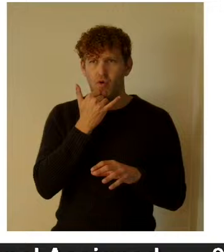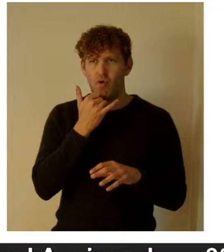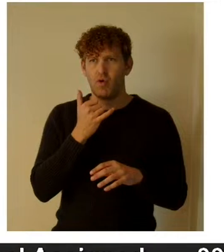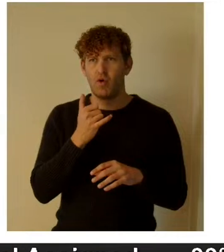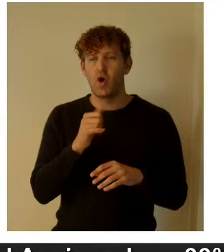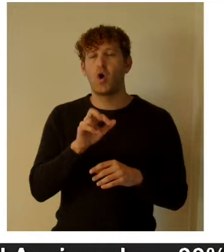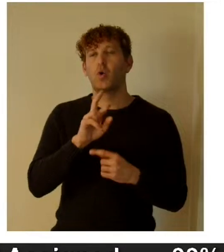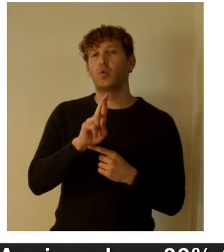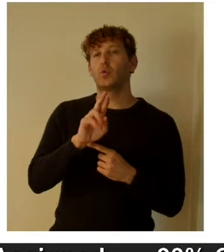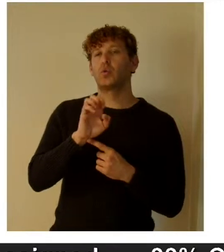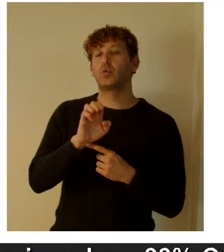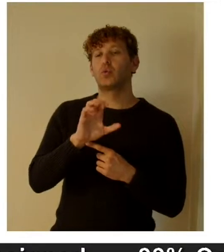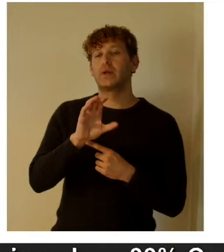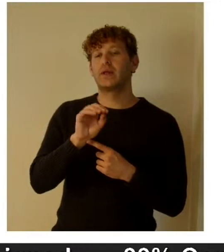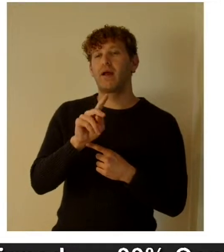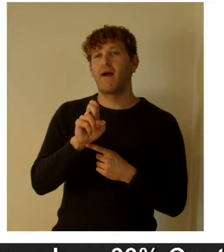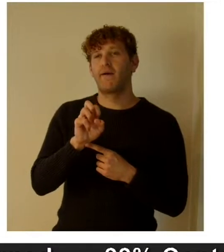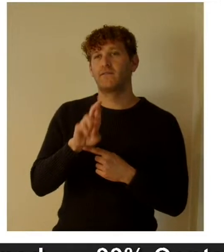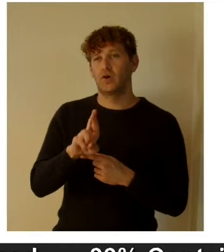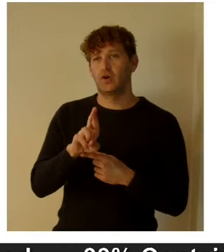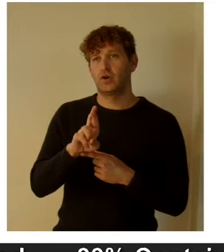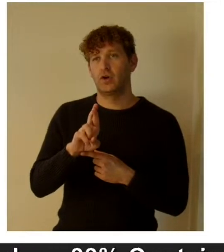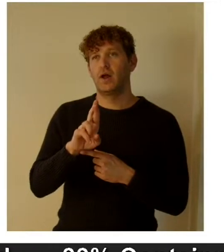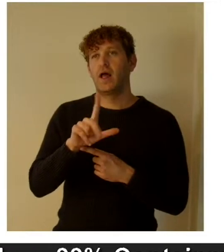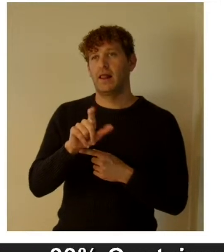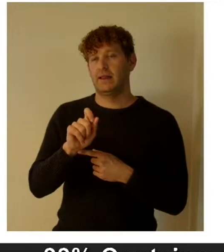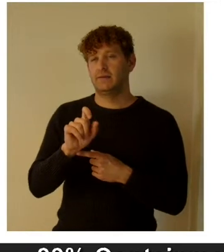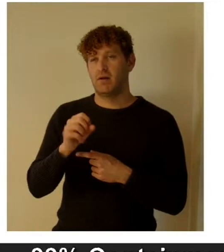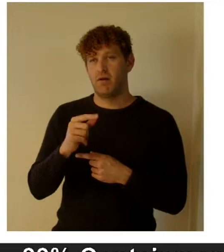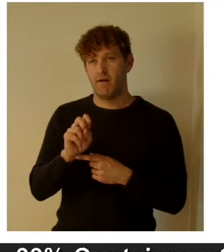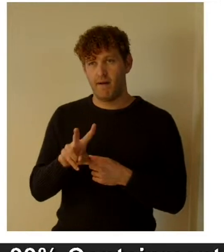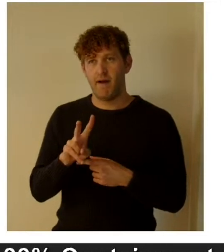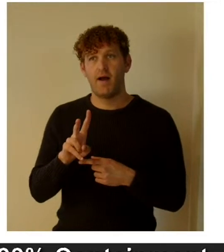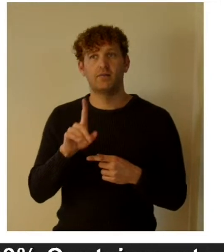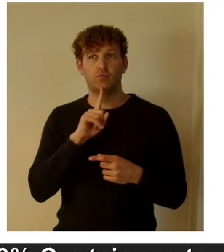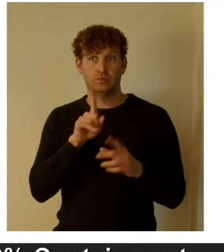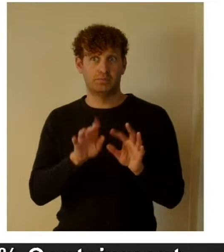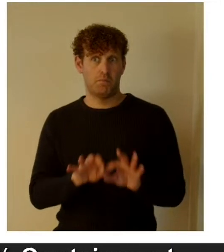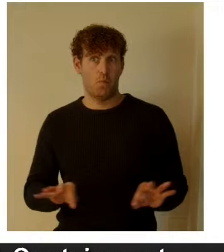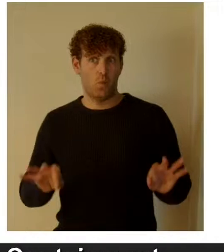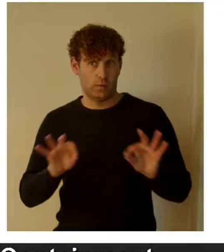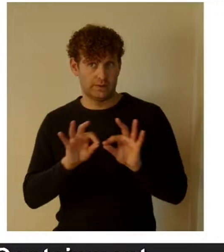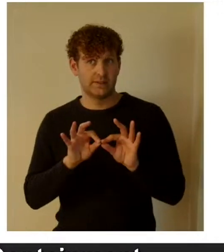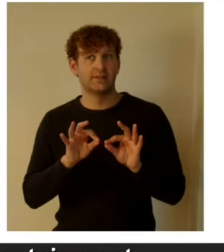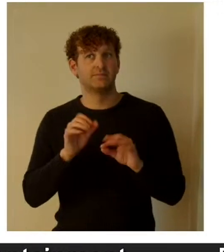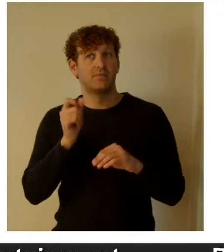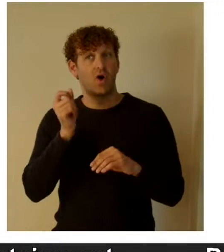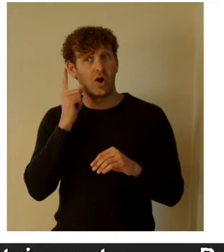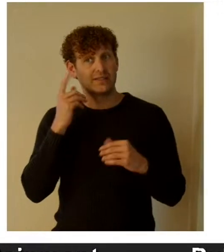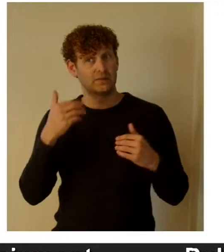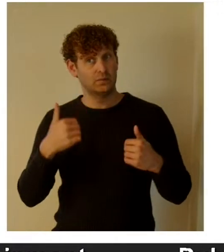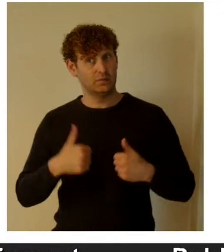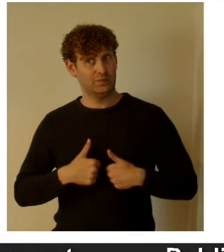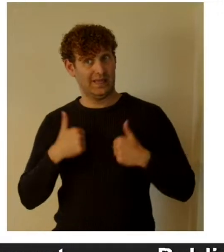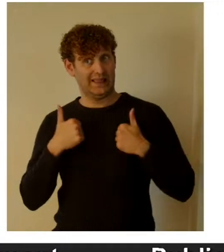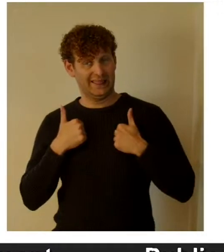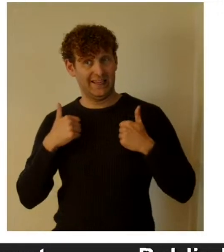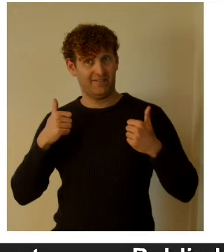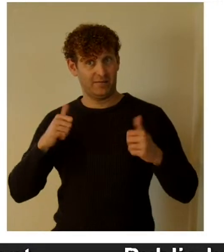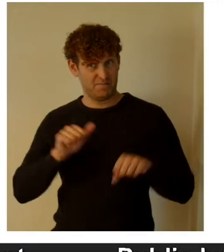that. One other thing that's really important is that we do live in a hillside area here. We have very